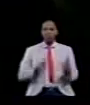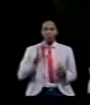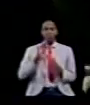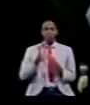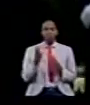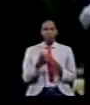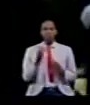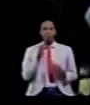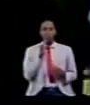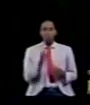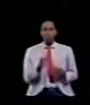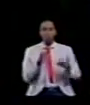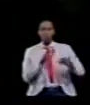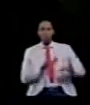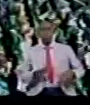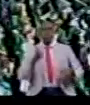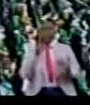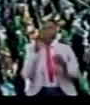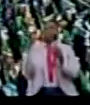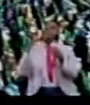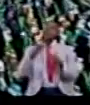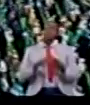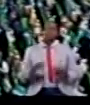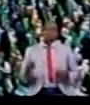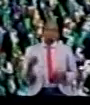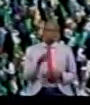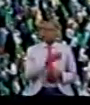And let's look at that verse 36. He said,